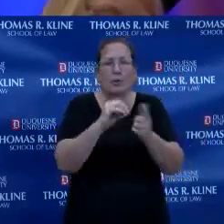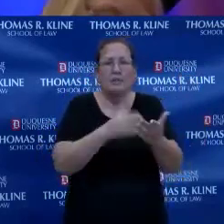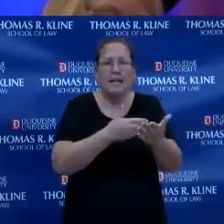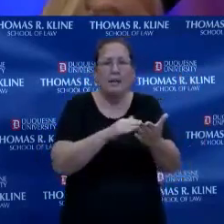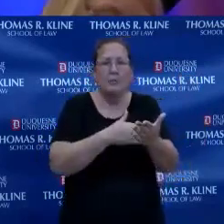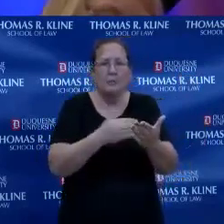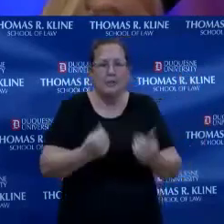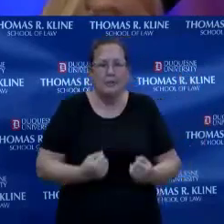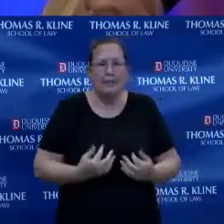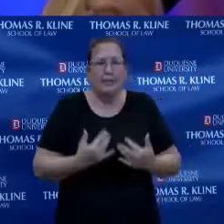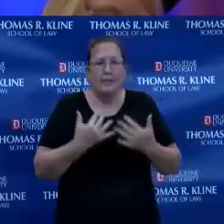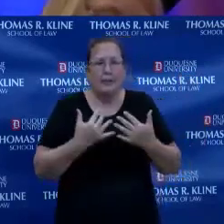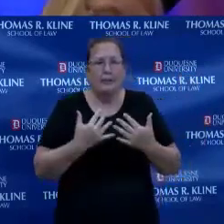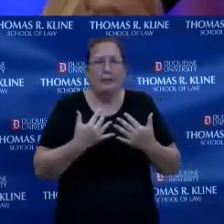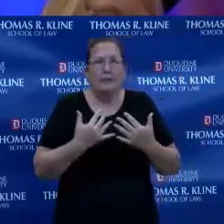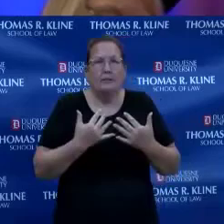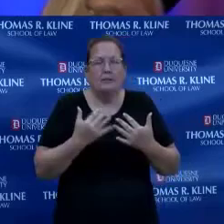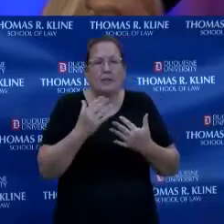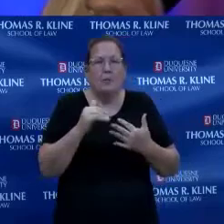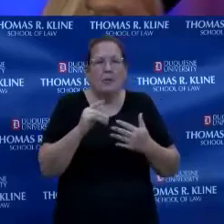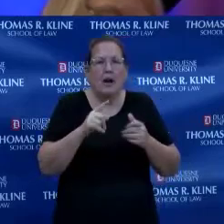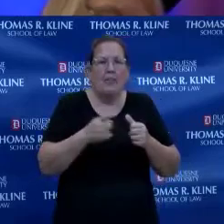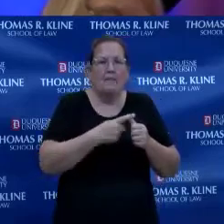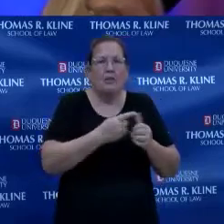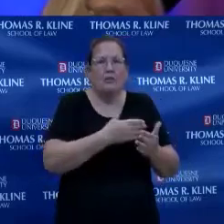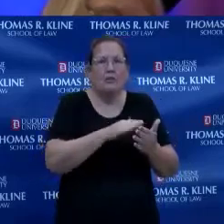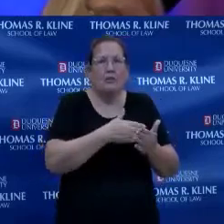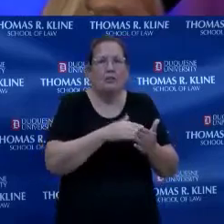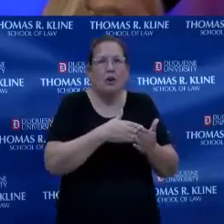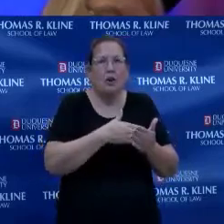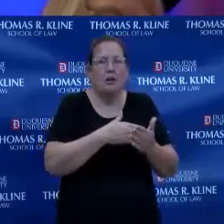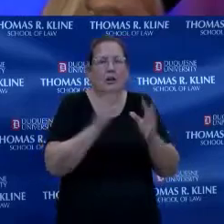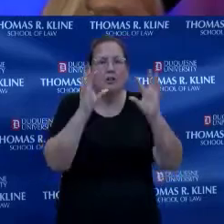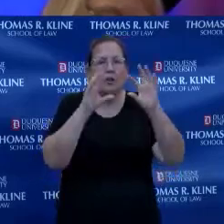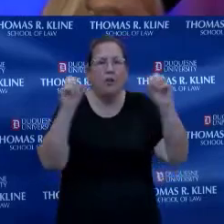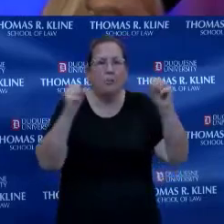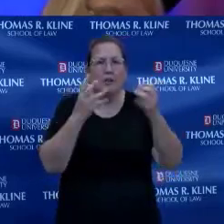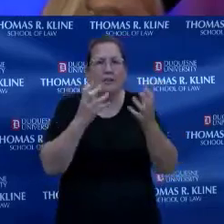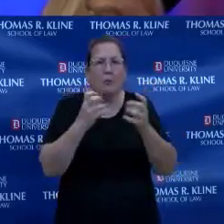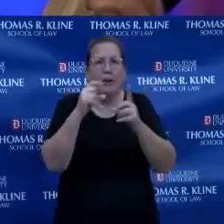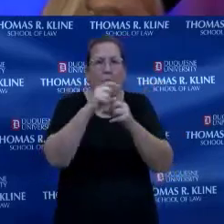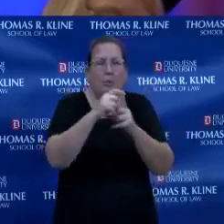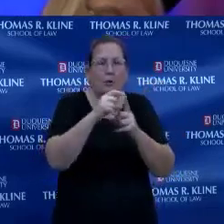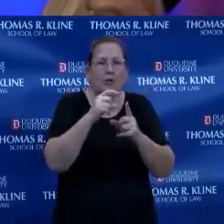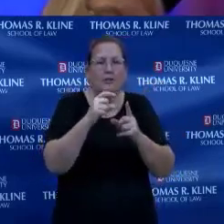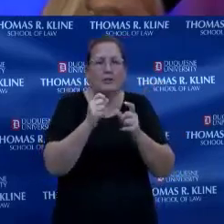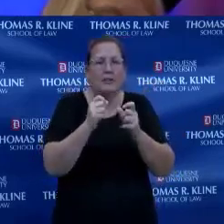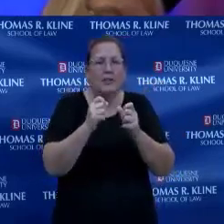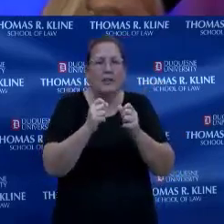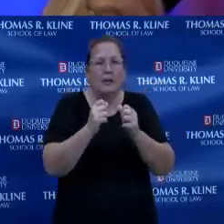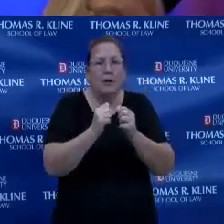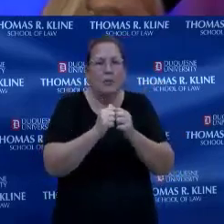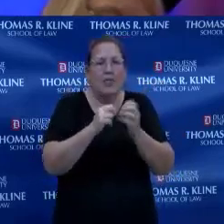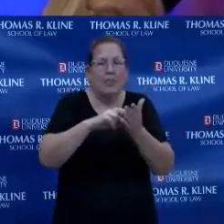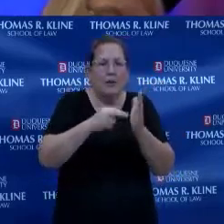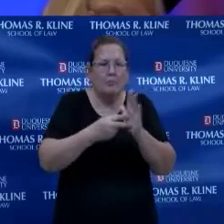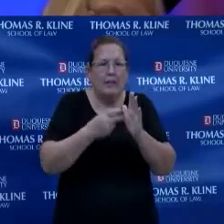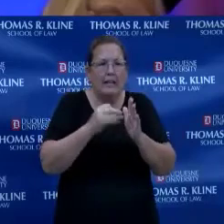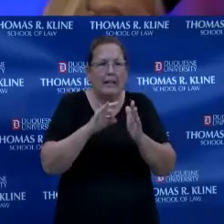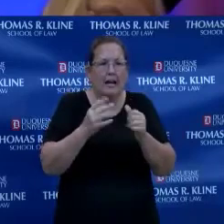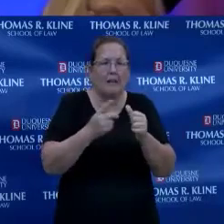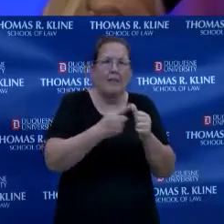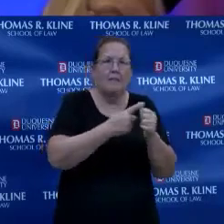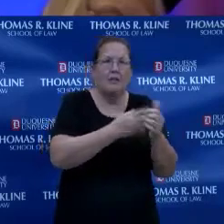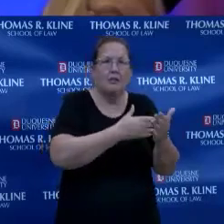by the original. President Gormley wanted both words and music infused with the echoes of the original, which was